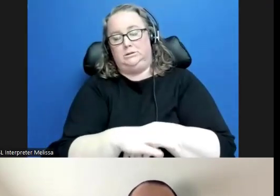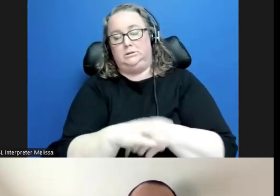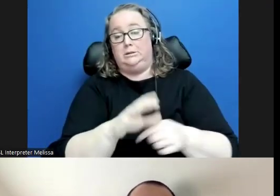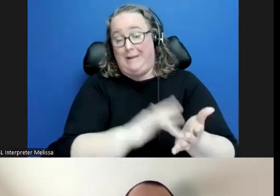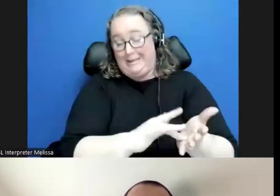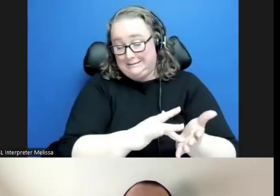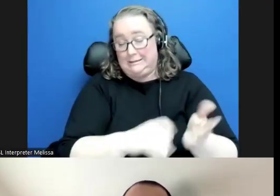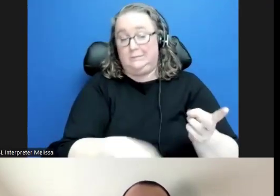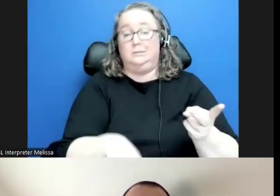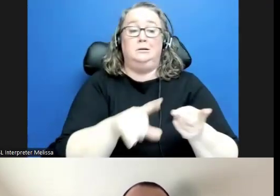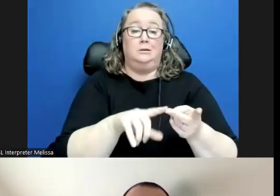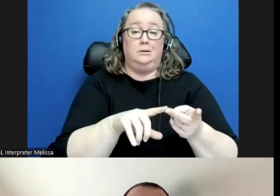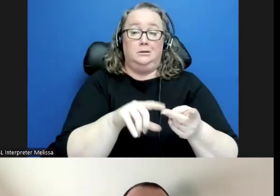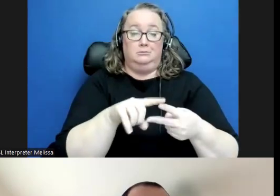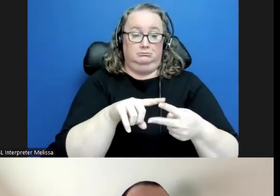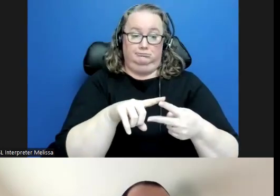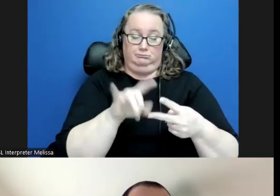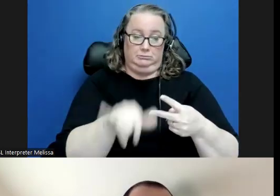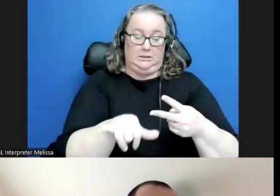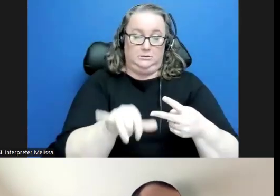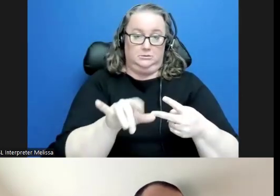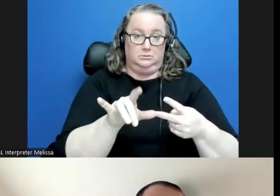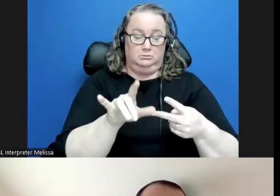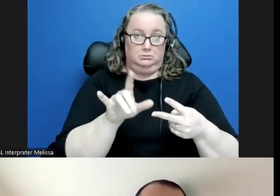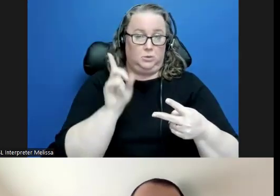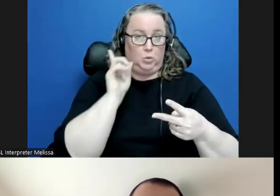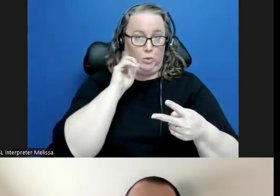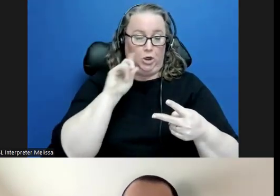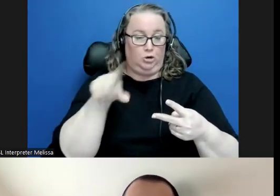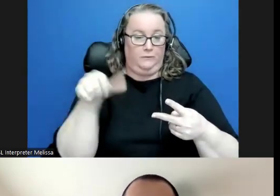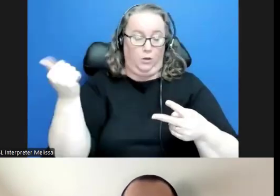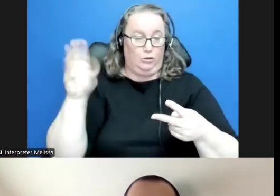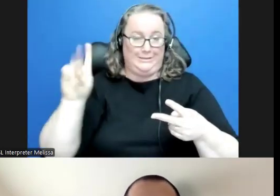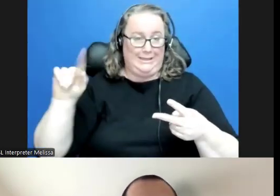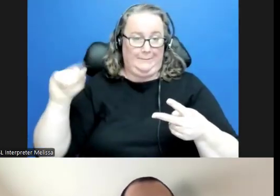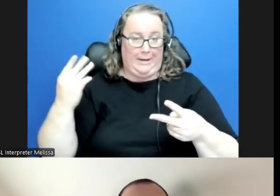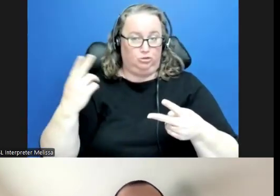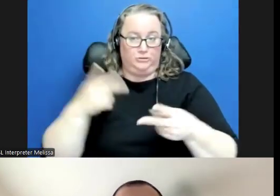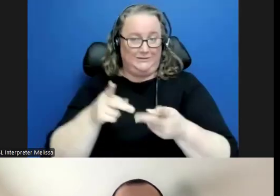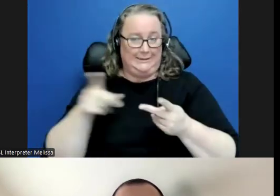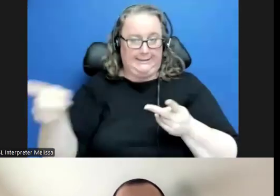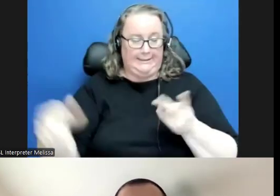medication, which is just something that would be completely unheard of in any DMH facility.